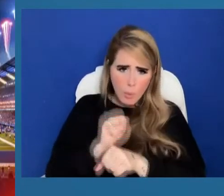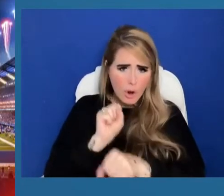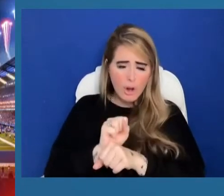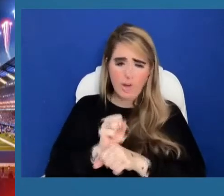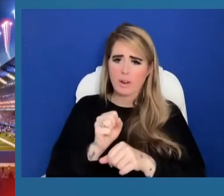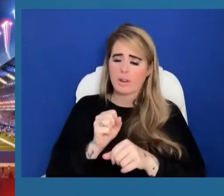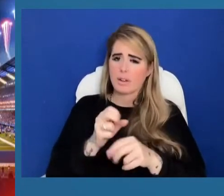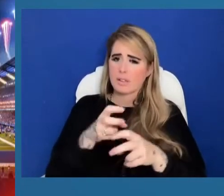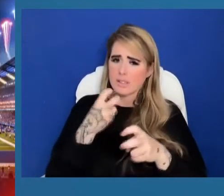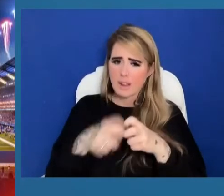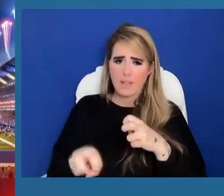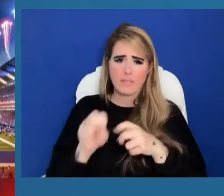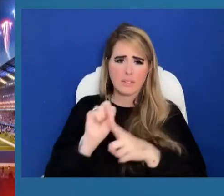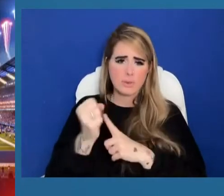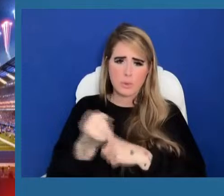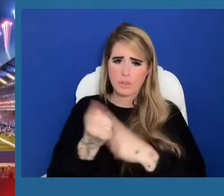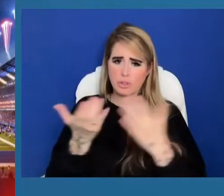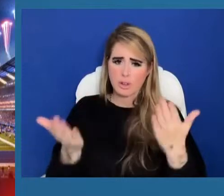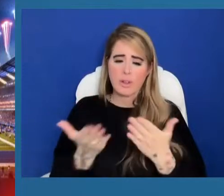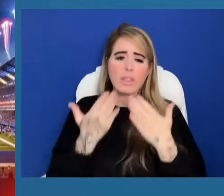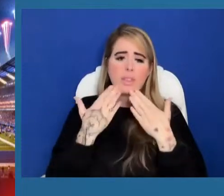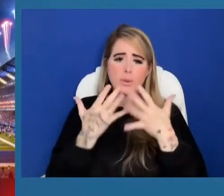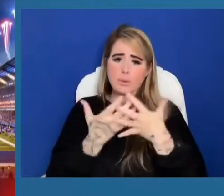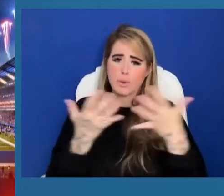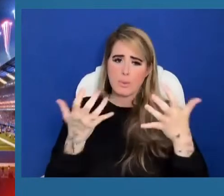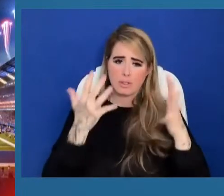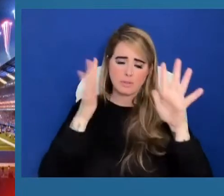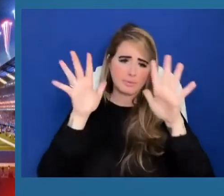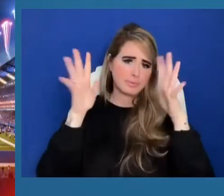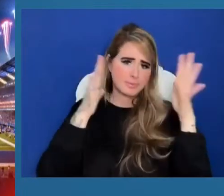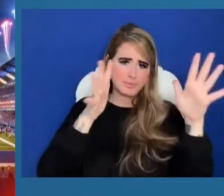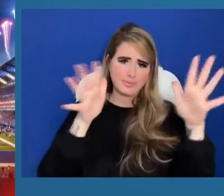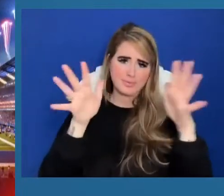tough circumstances. So thank you very much.